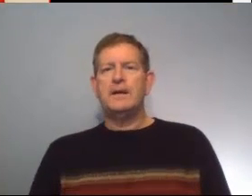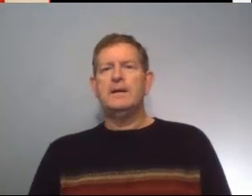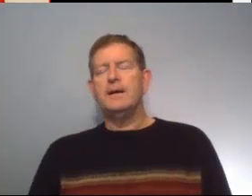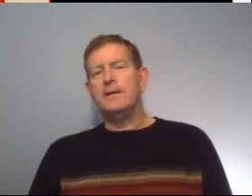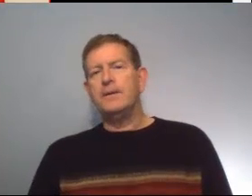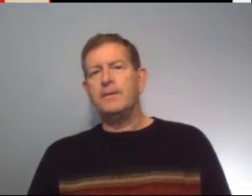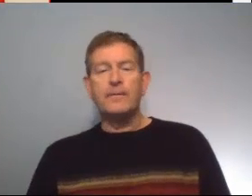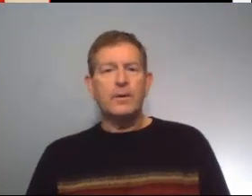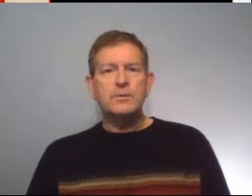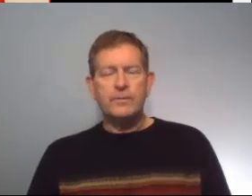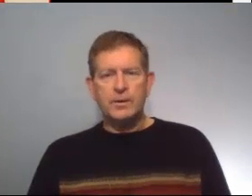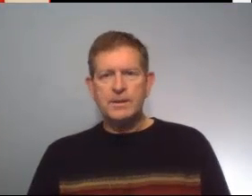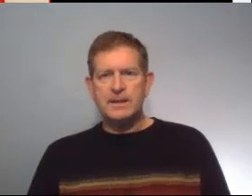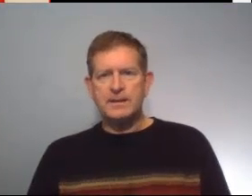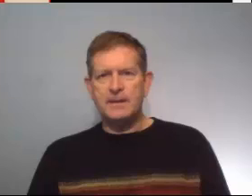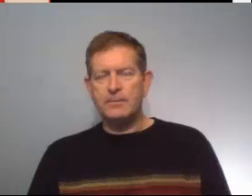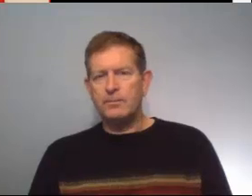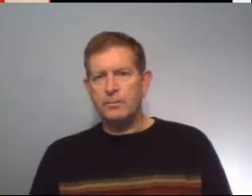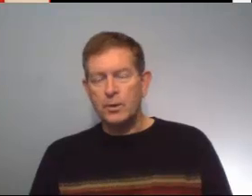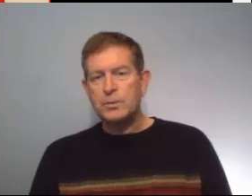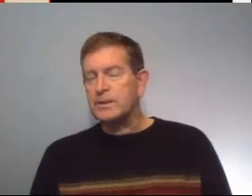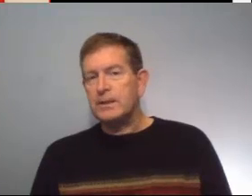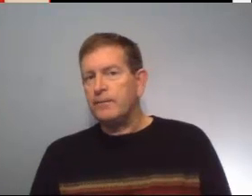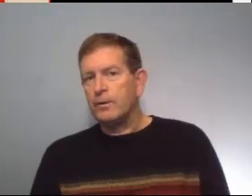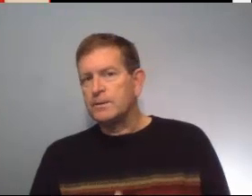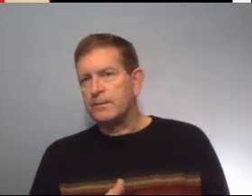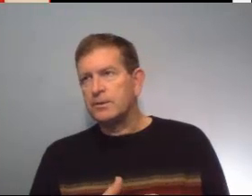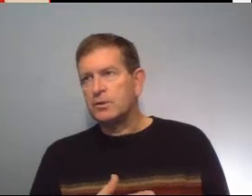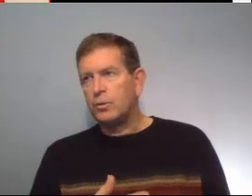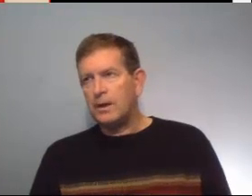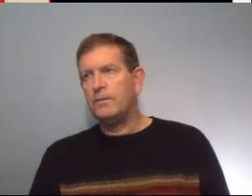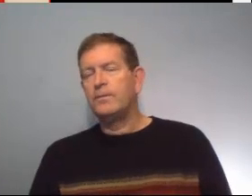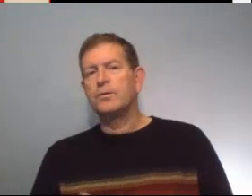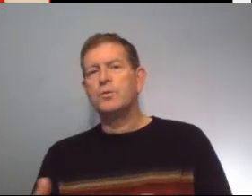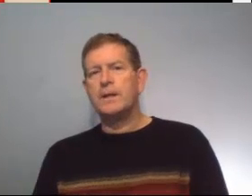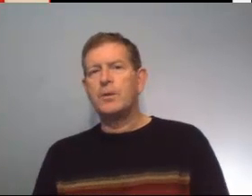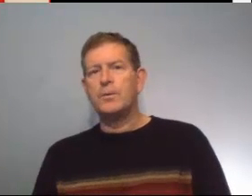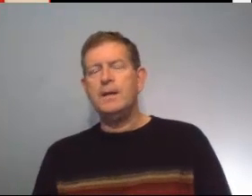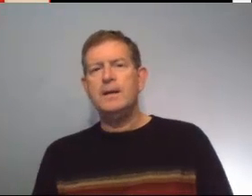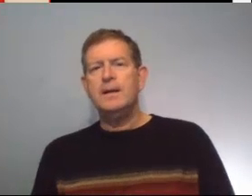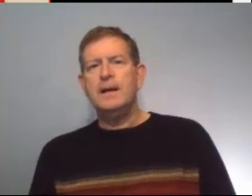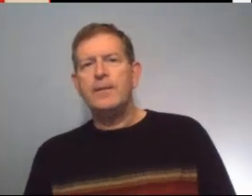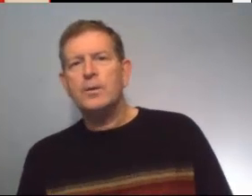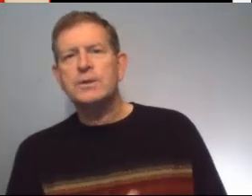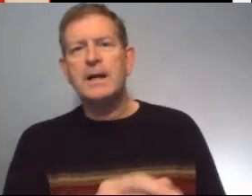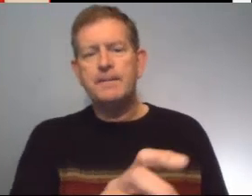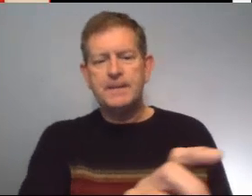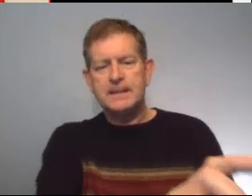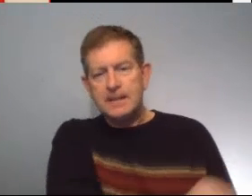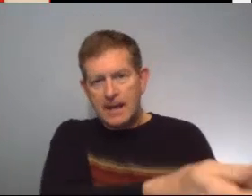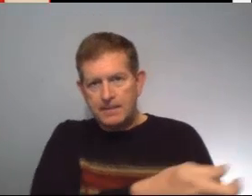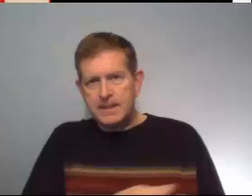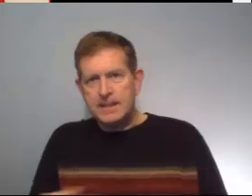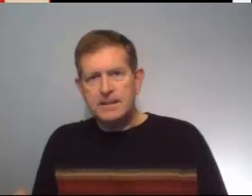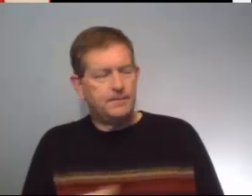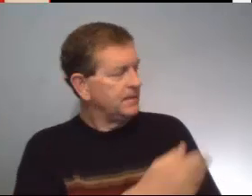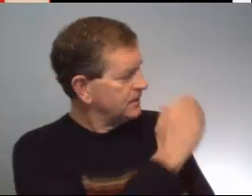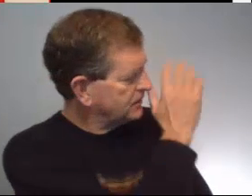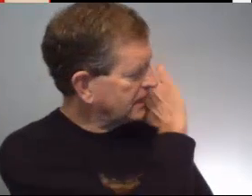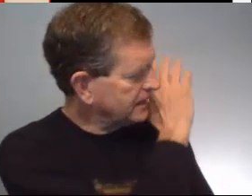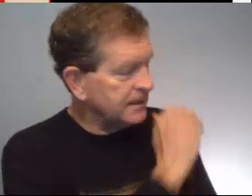of the verbs you've learned most recently, verbs numbers 12 through 23, and those are